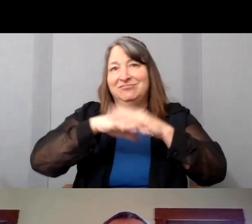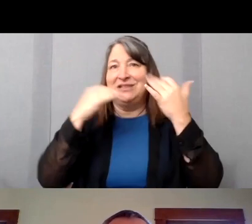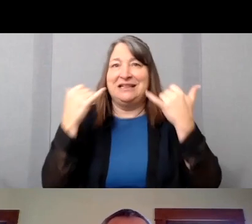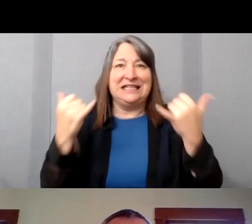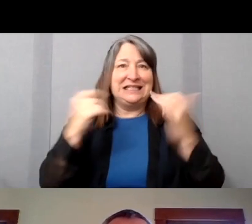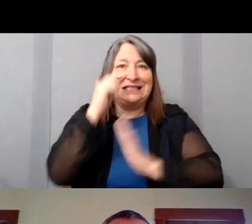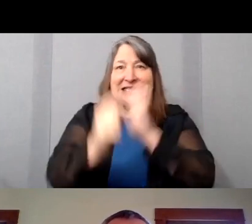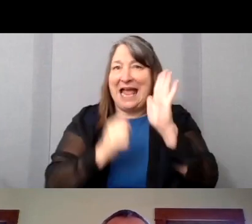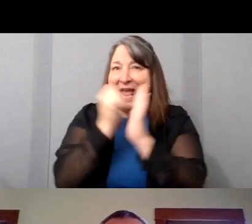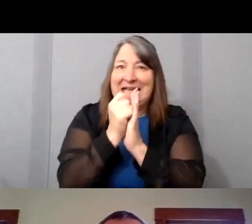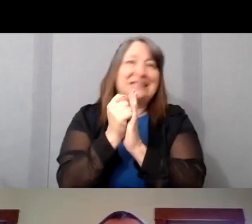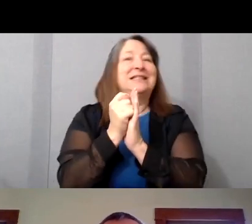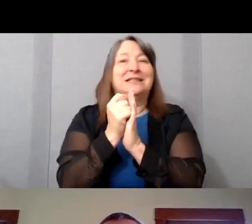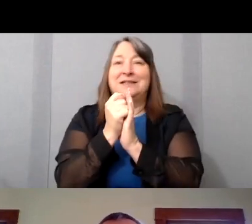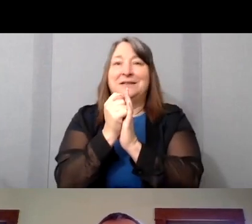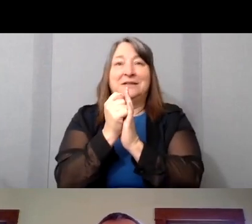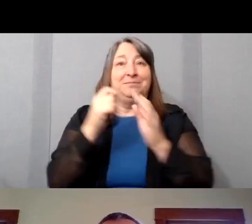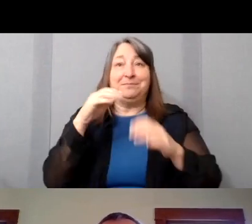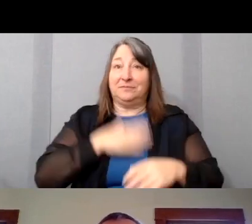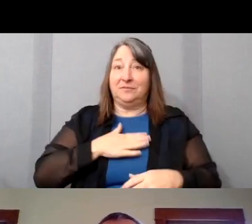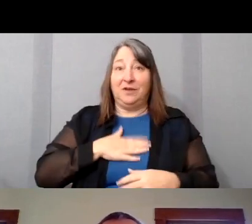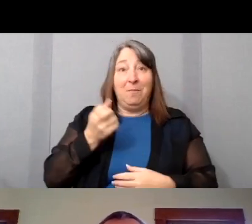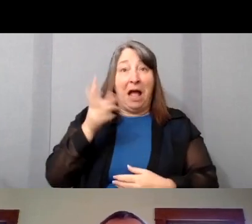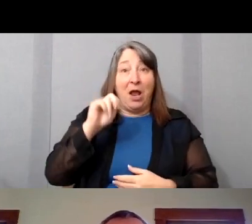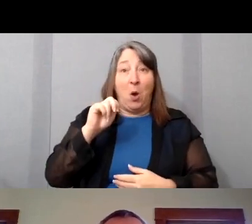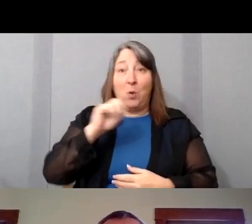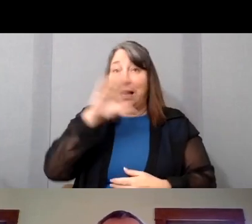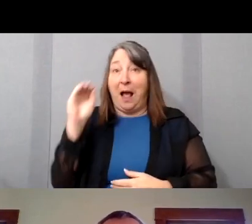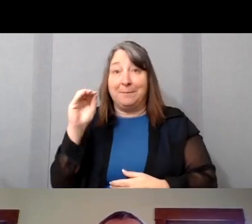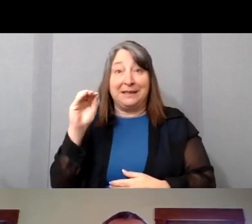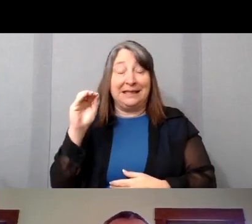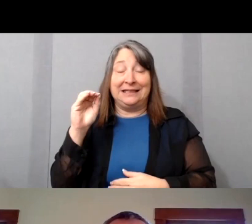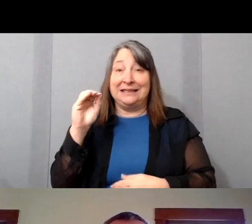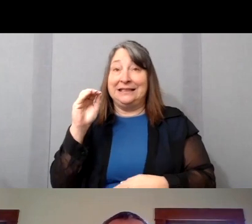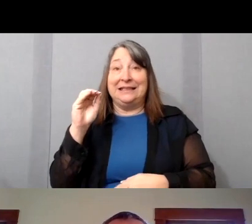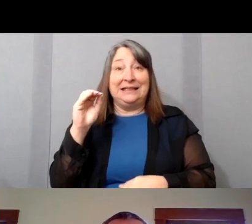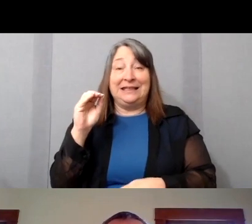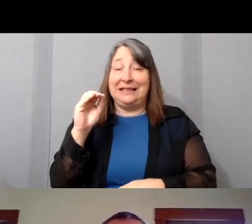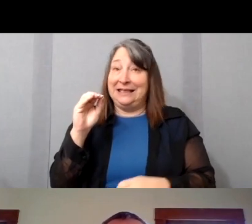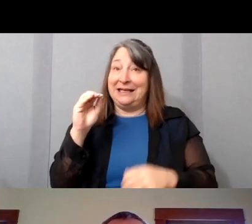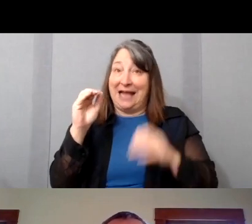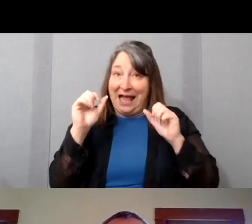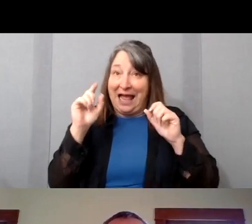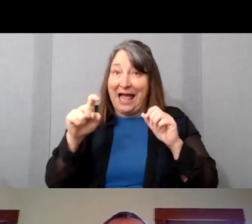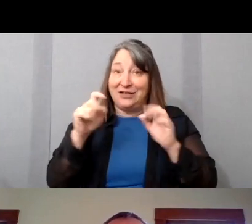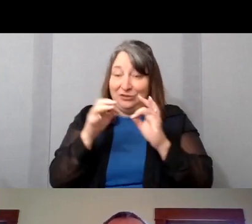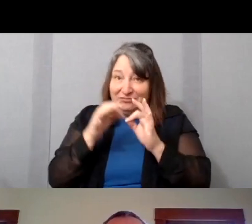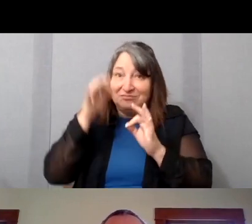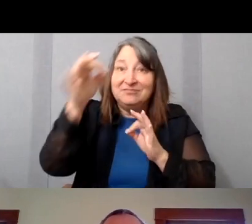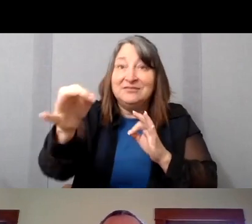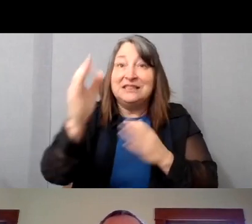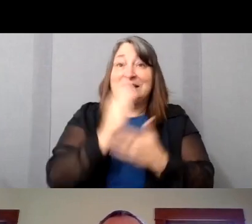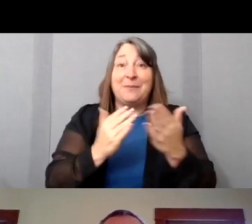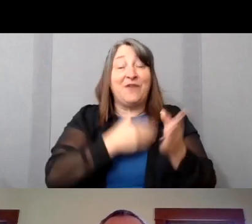in a staff meeting at our own company, pushed back on some plans that we had and said,